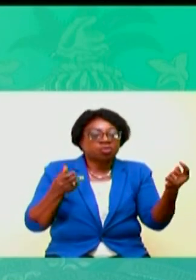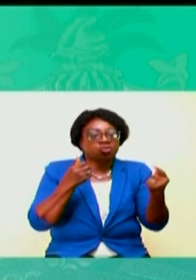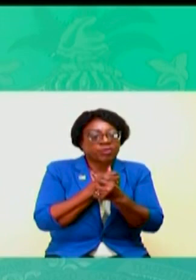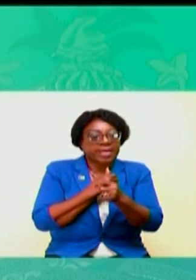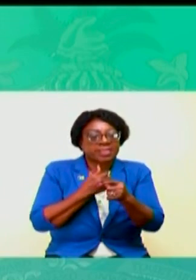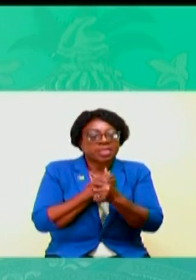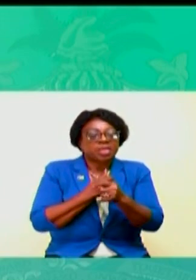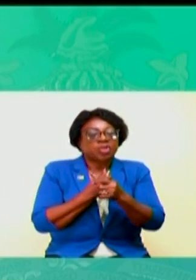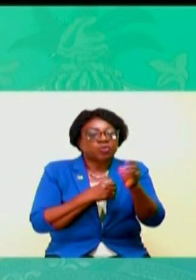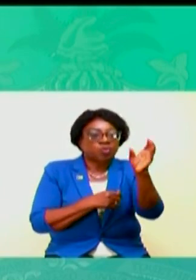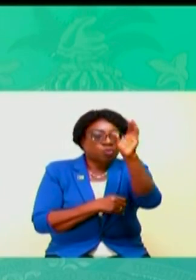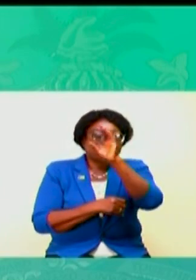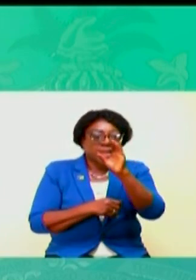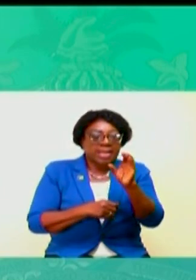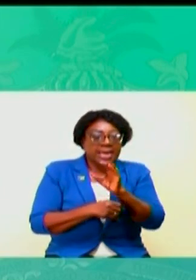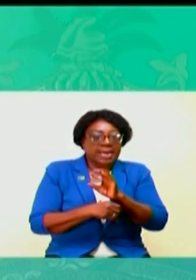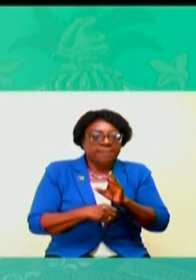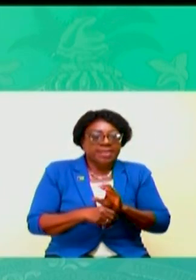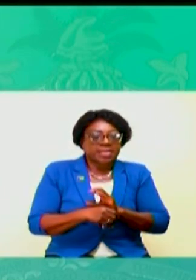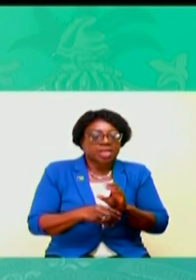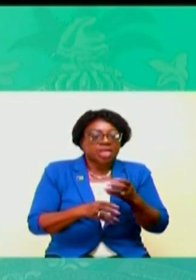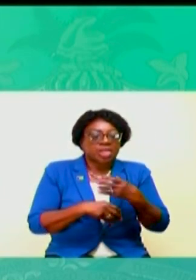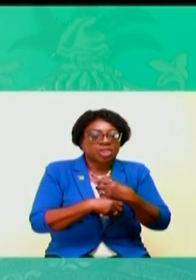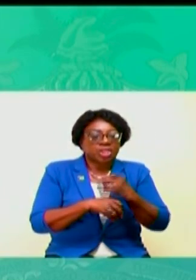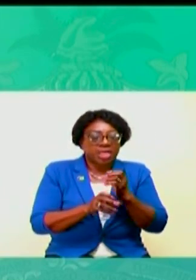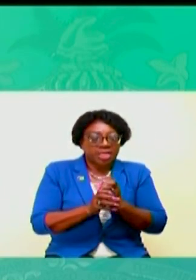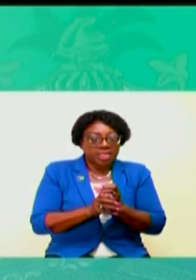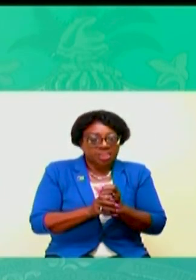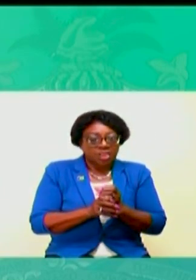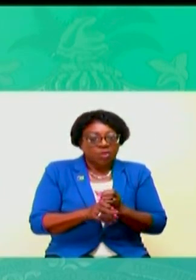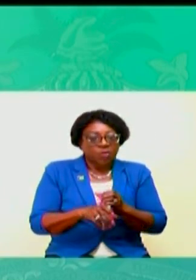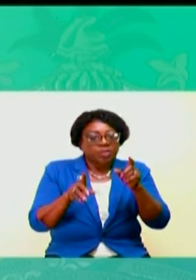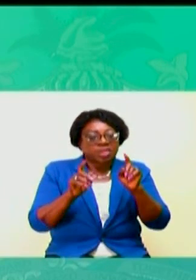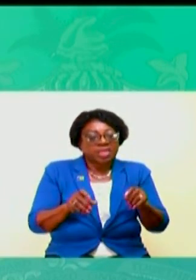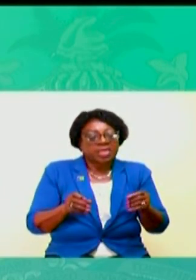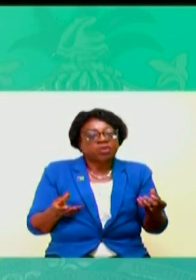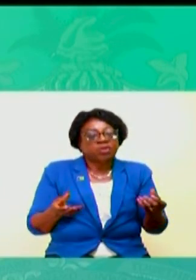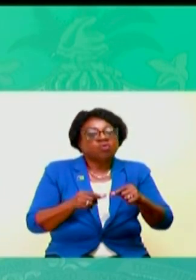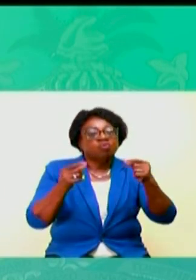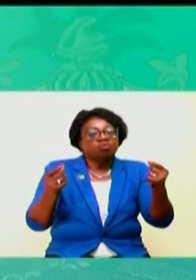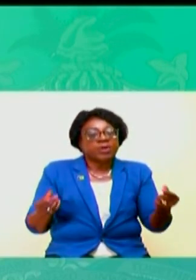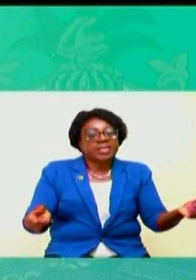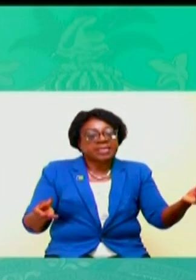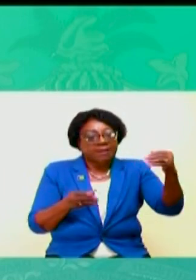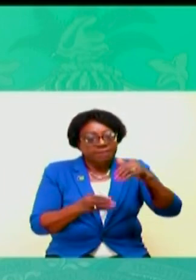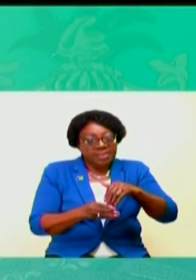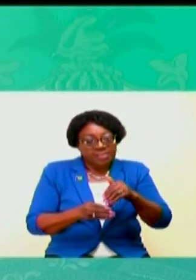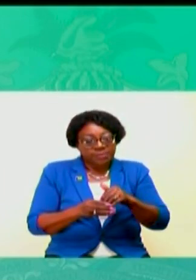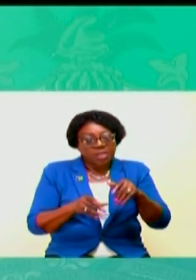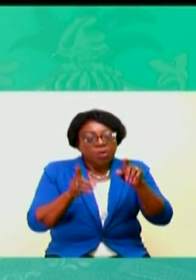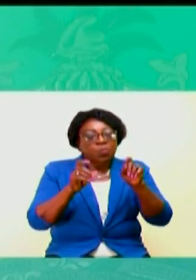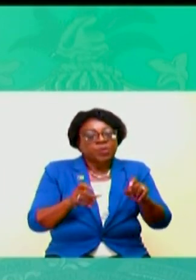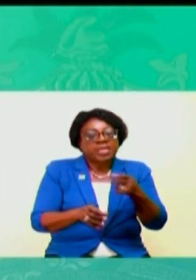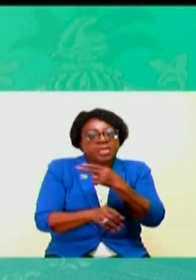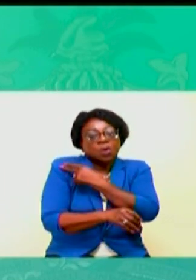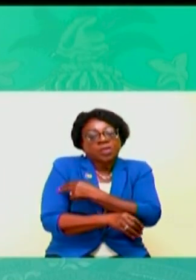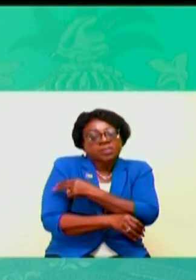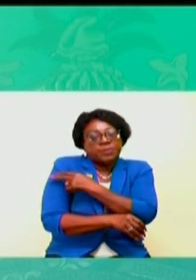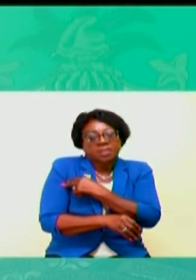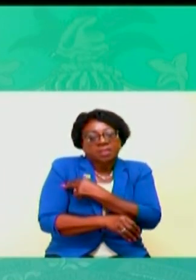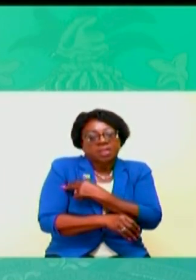climate change, which requires tremendous investments. We need hospitals, we need schools, we need new